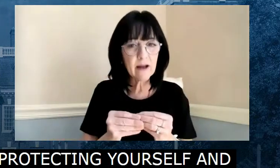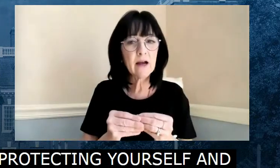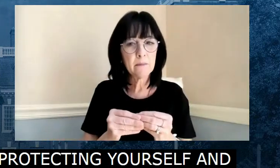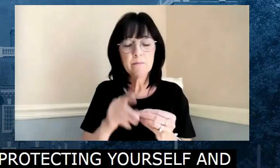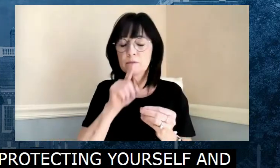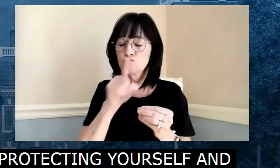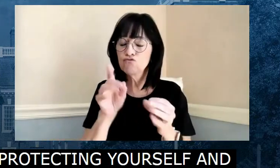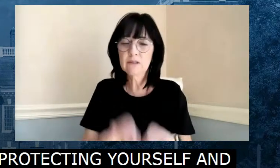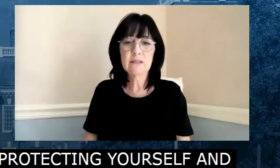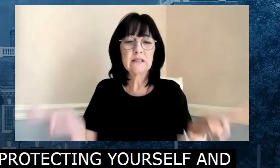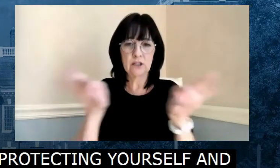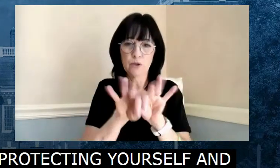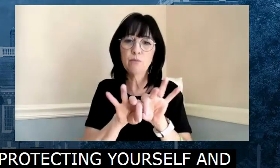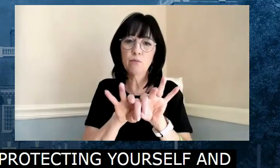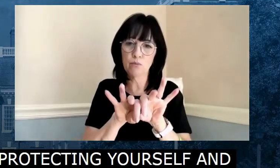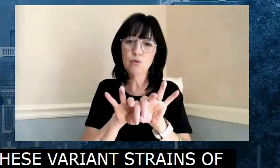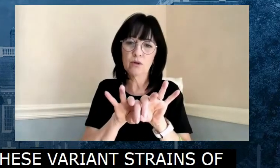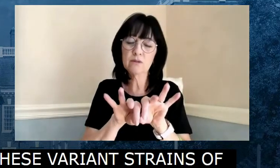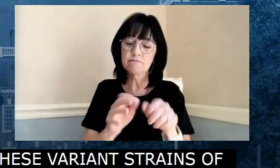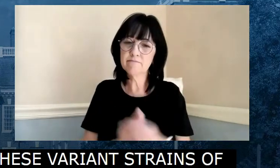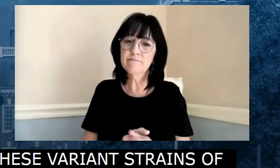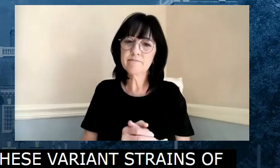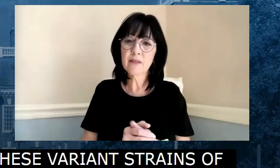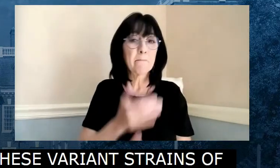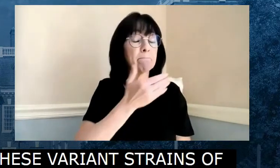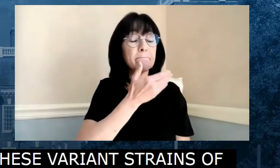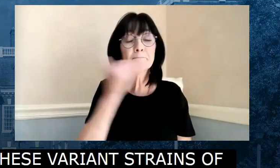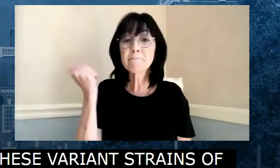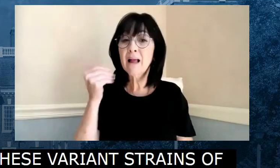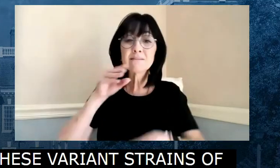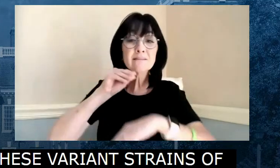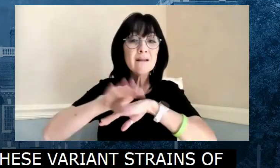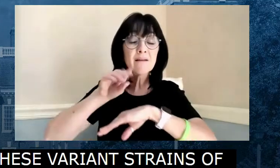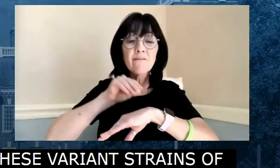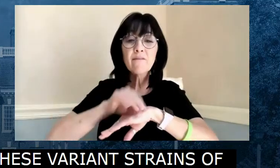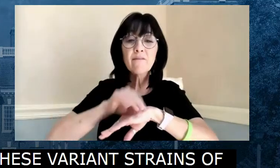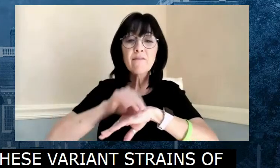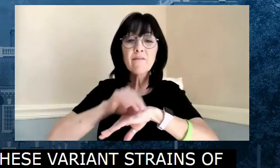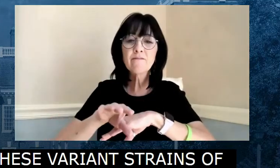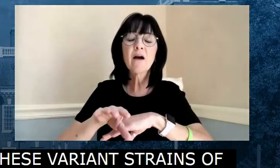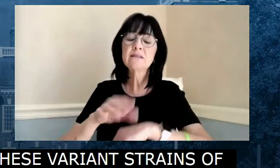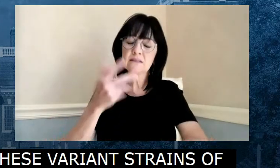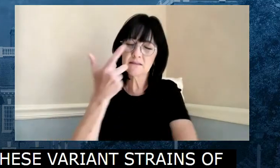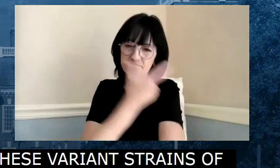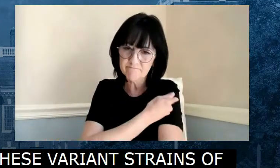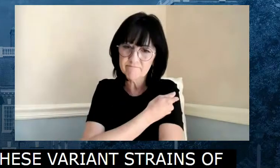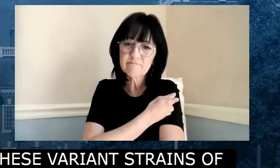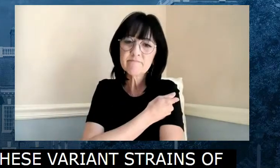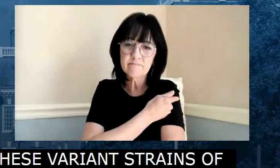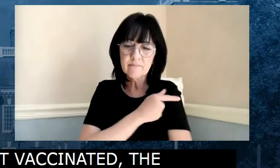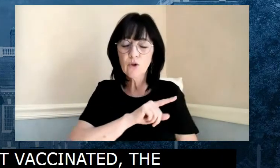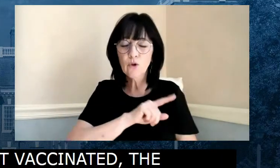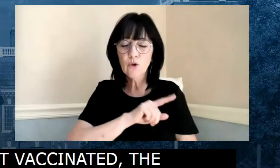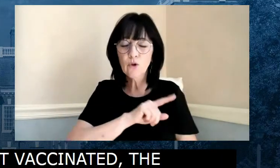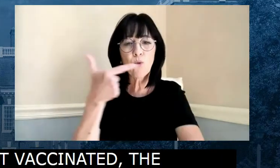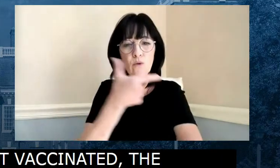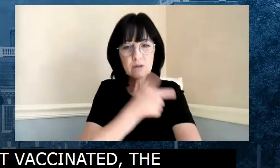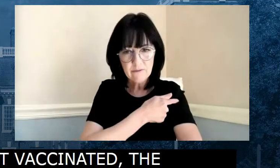just one more reason to get vaccinated. The vaccines we have are good coverage for these